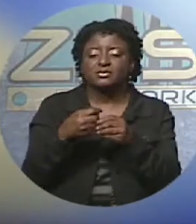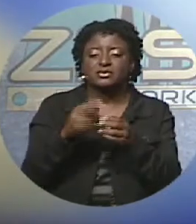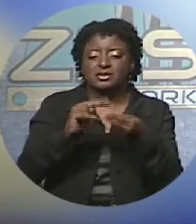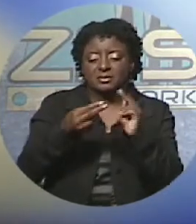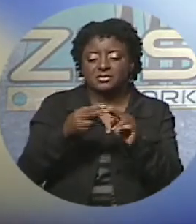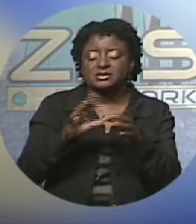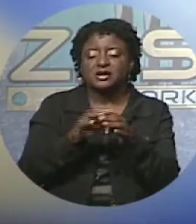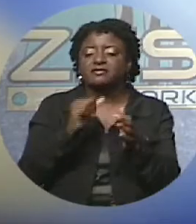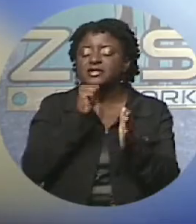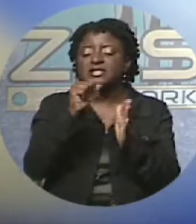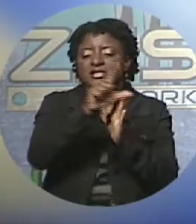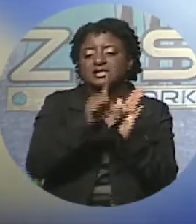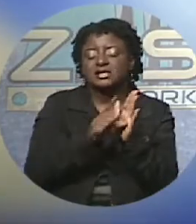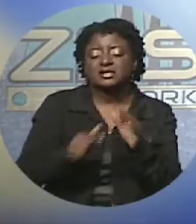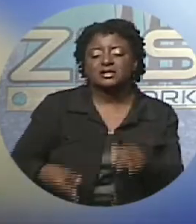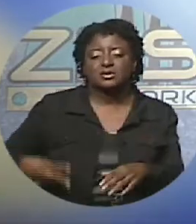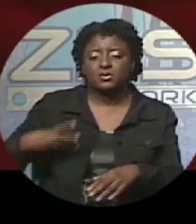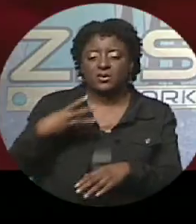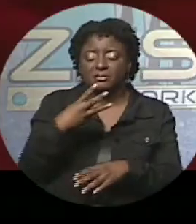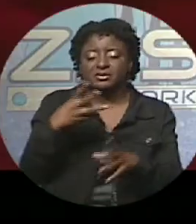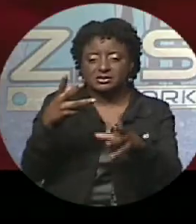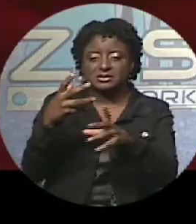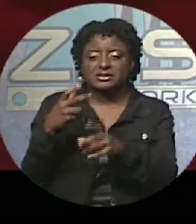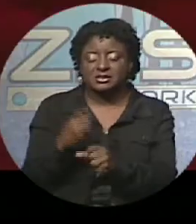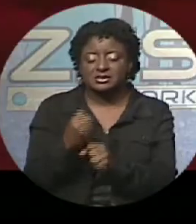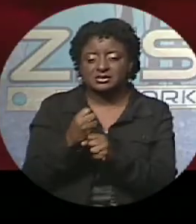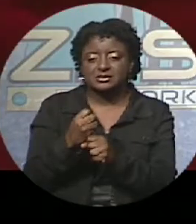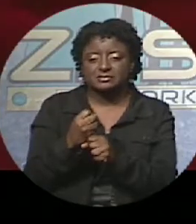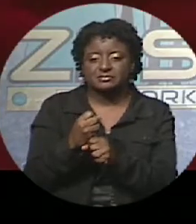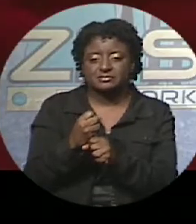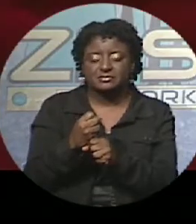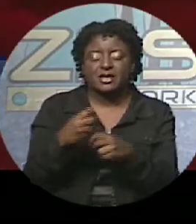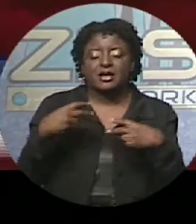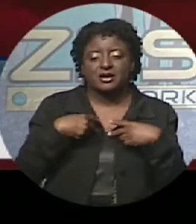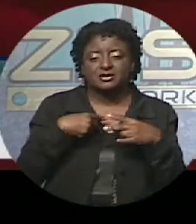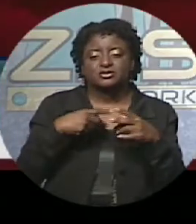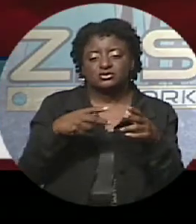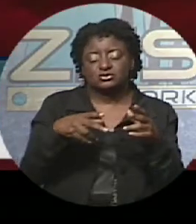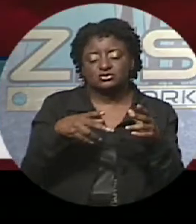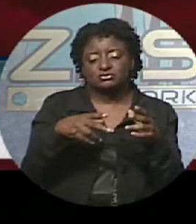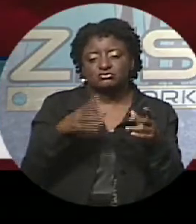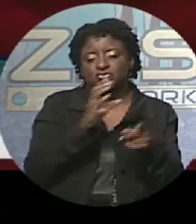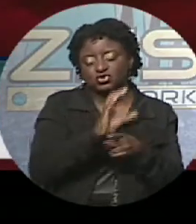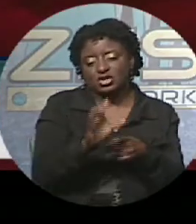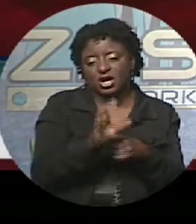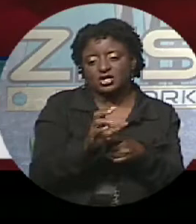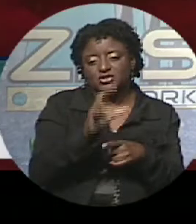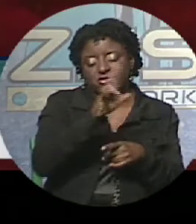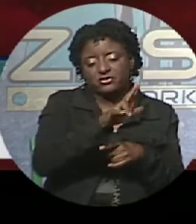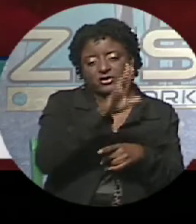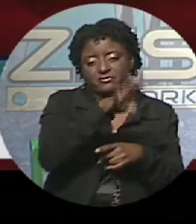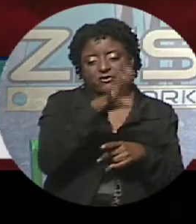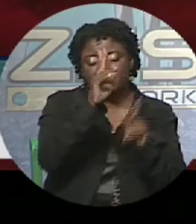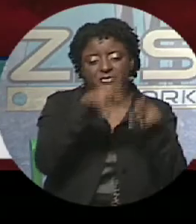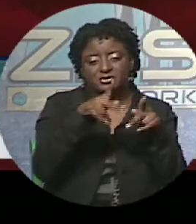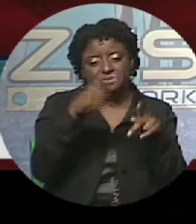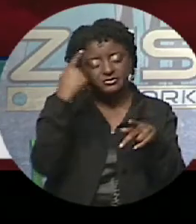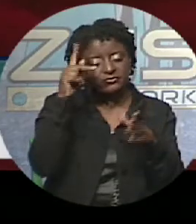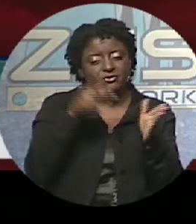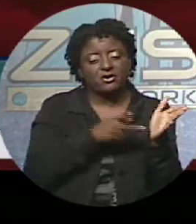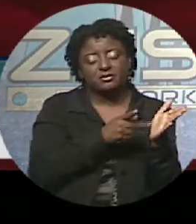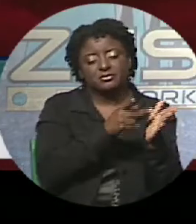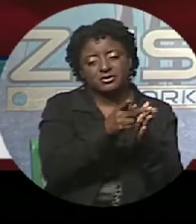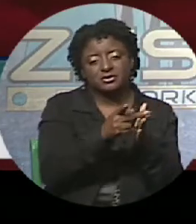seized. In addition to having charged some 34 persons for homicide, murder, they would have seized